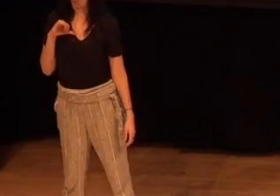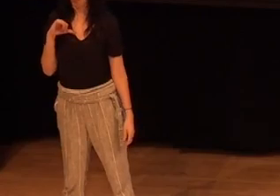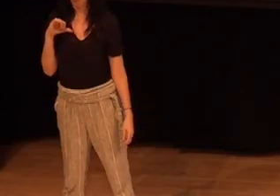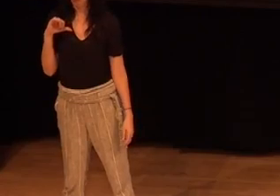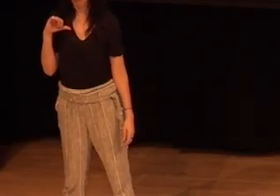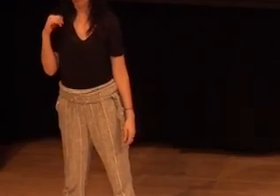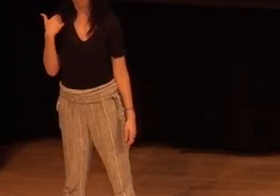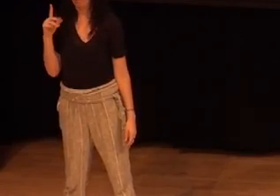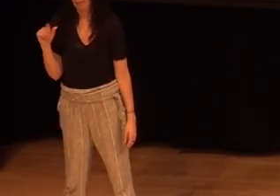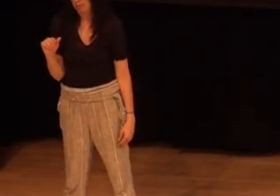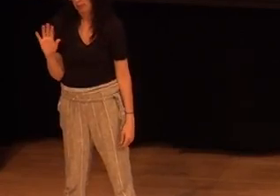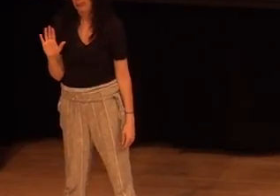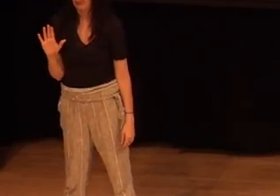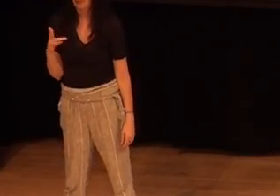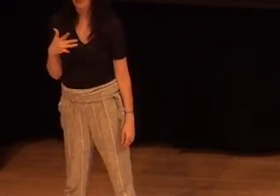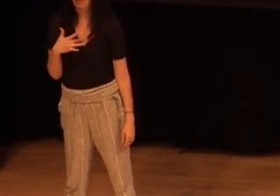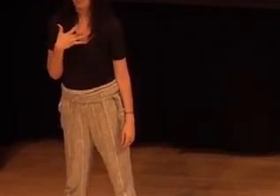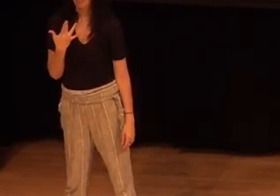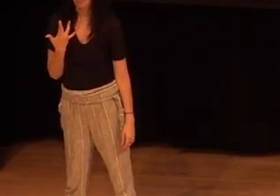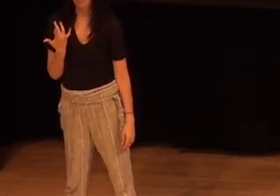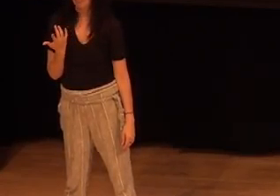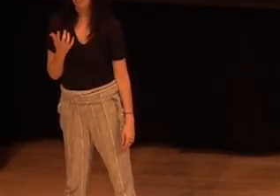proud of